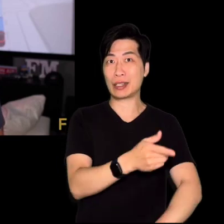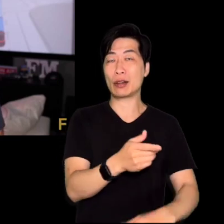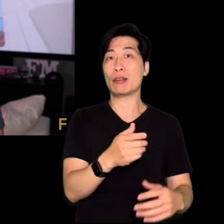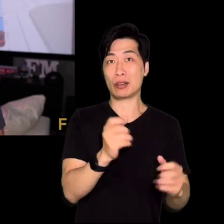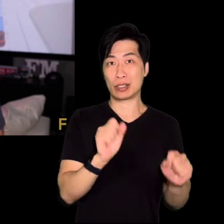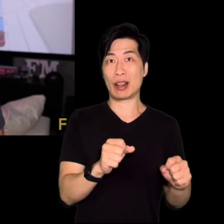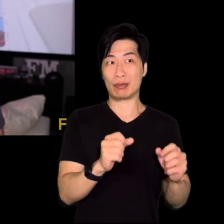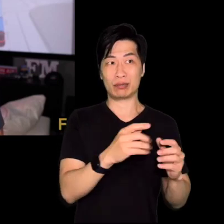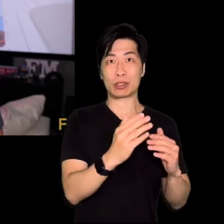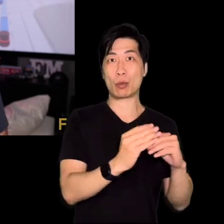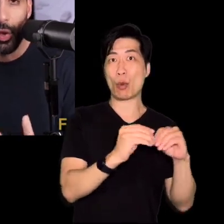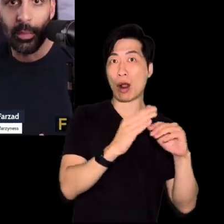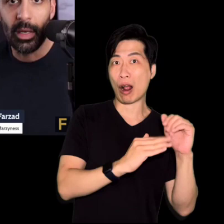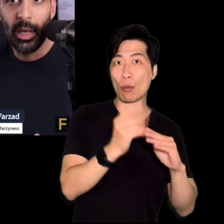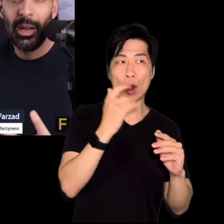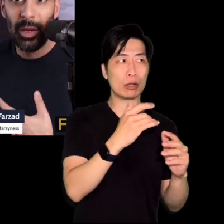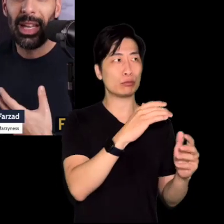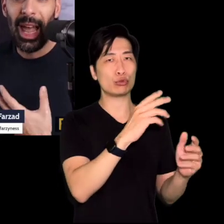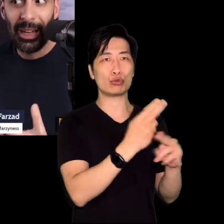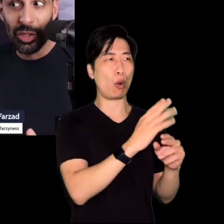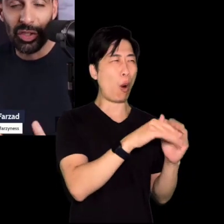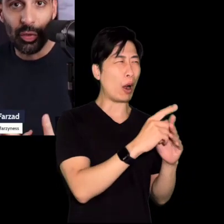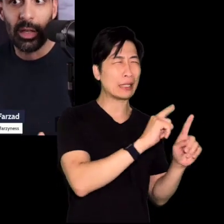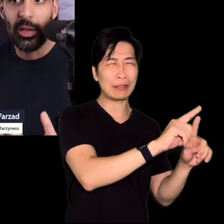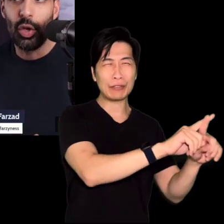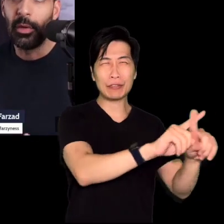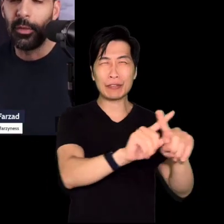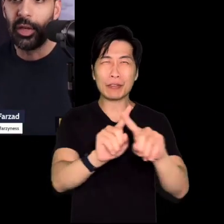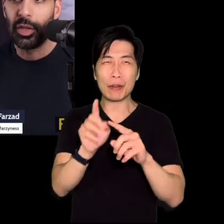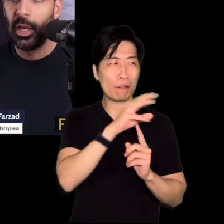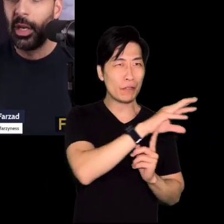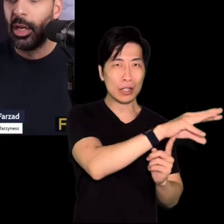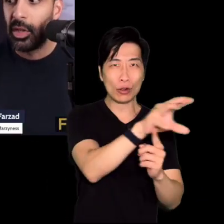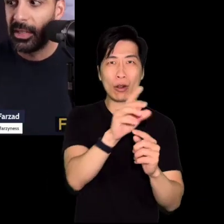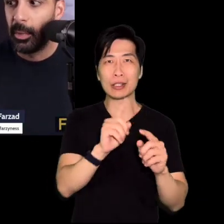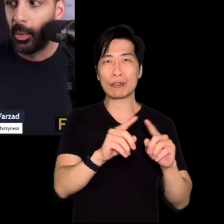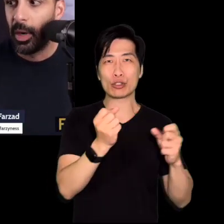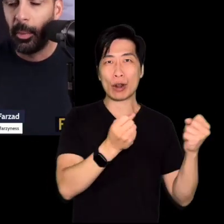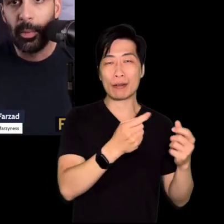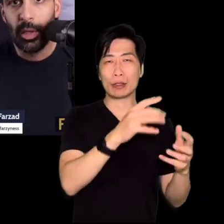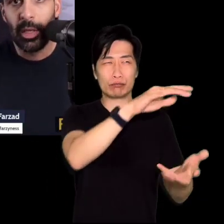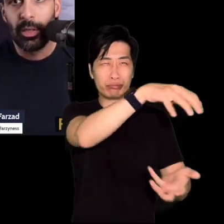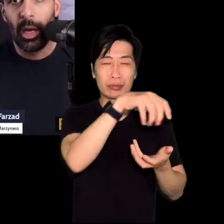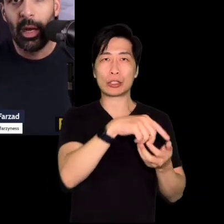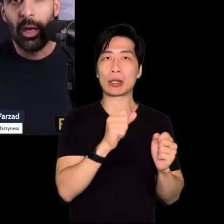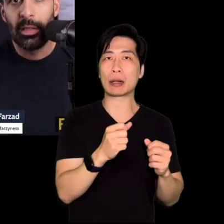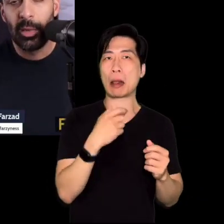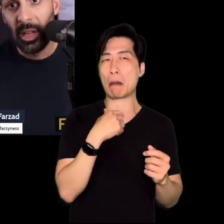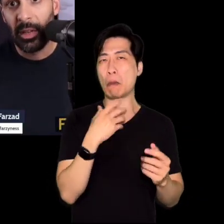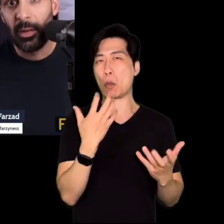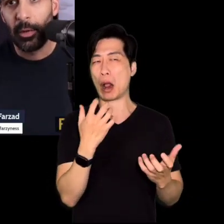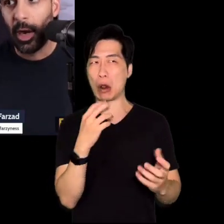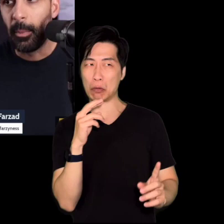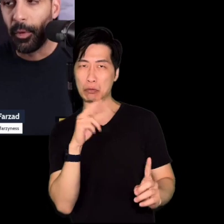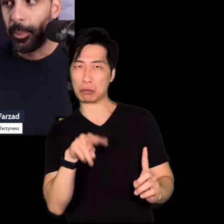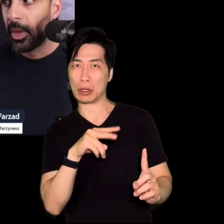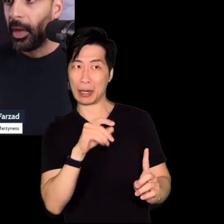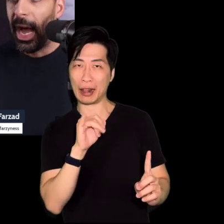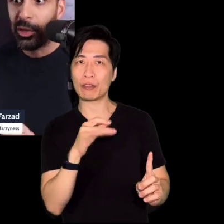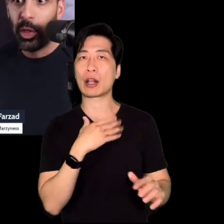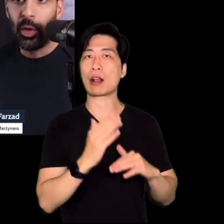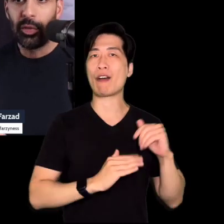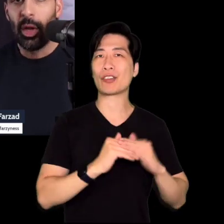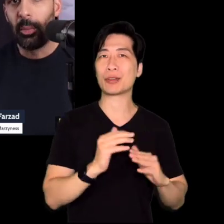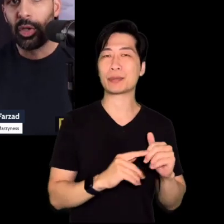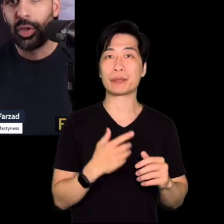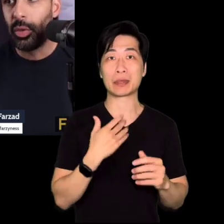different level, because it's using a lot of human, really just strictly human footage. So that's number one. I'm going to be looking specifically for comfort.